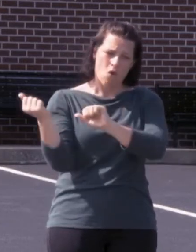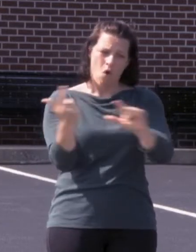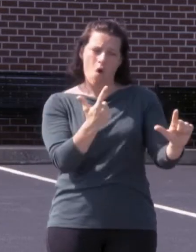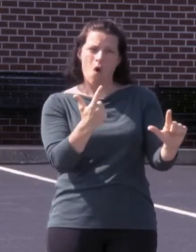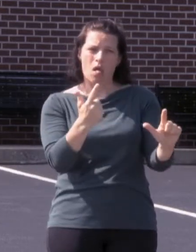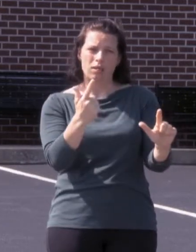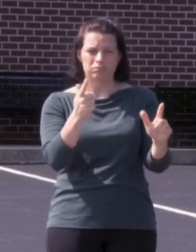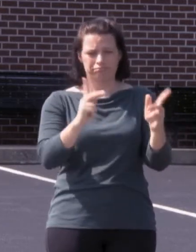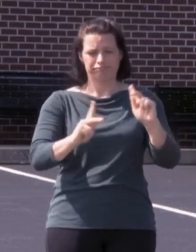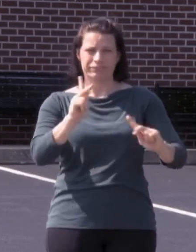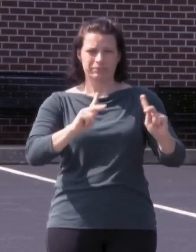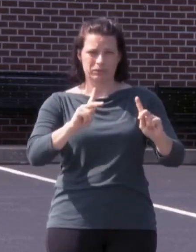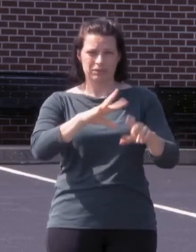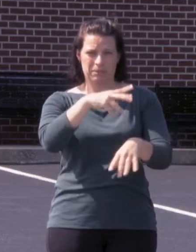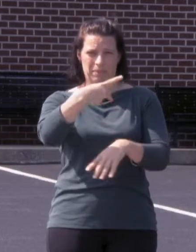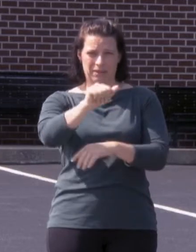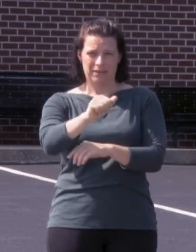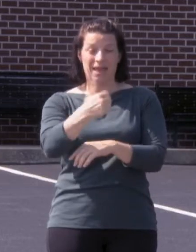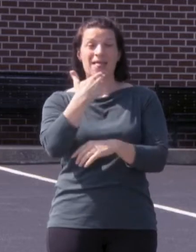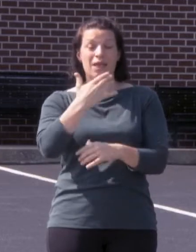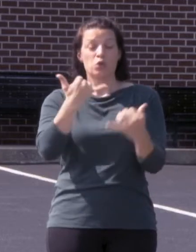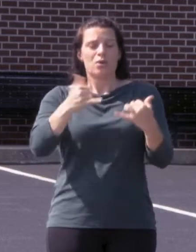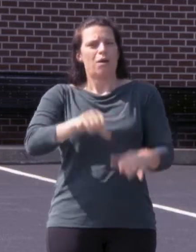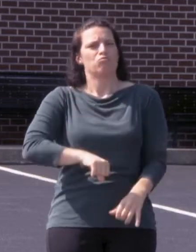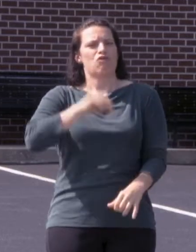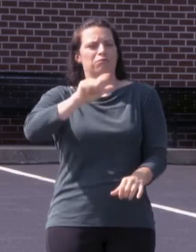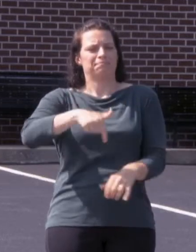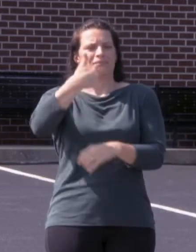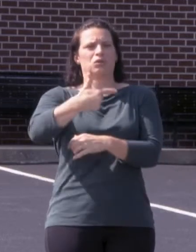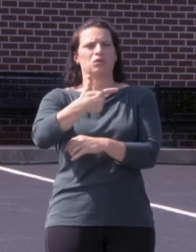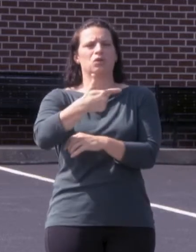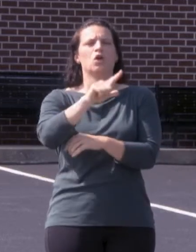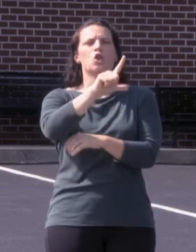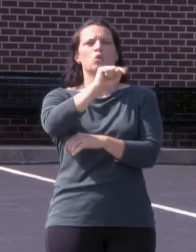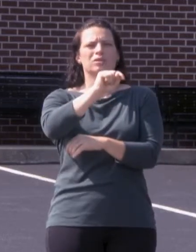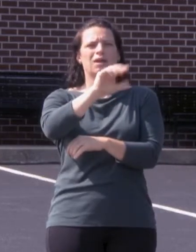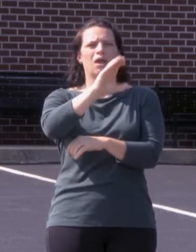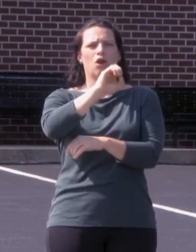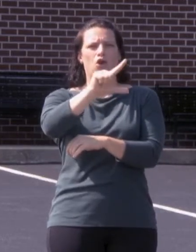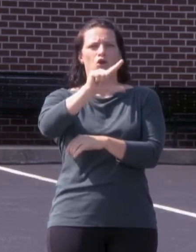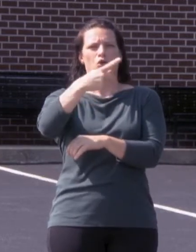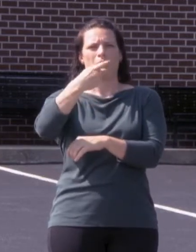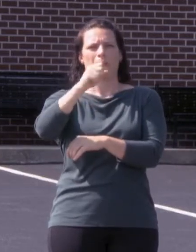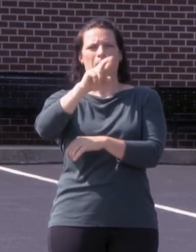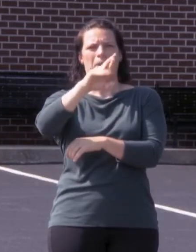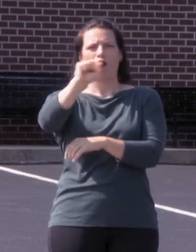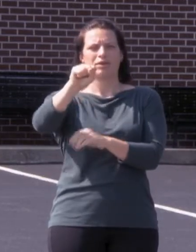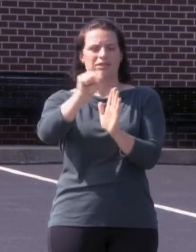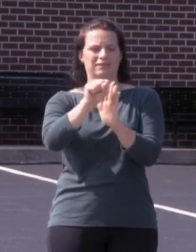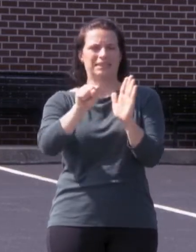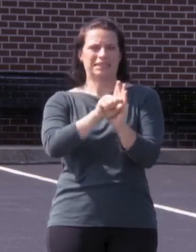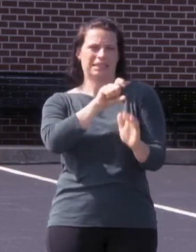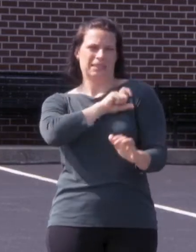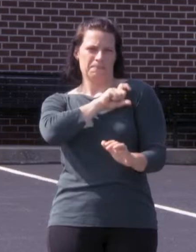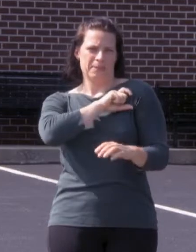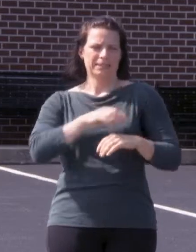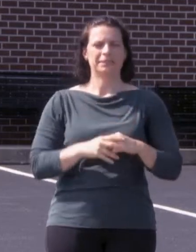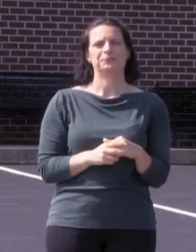single Pennsylvanian. Thank you. And now I am proud to turn this over to Lieutenant Colonel Paris, State Police. Lieutenant